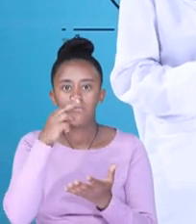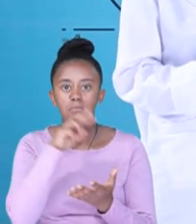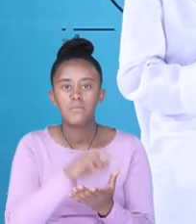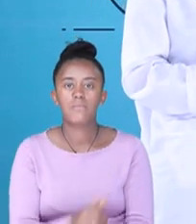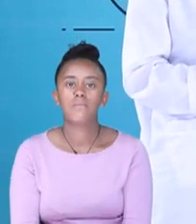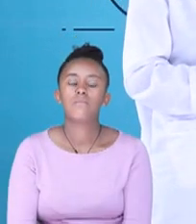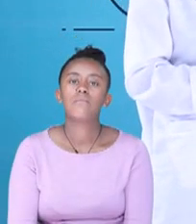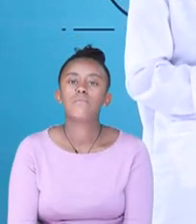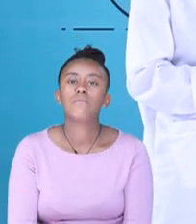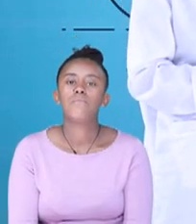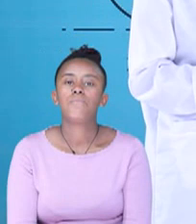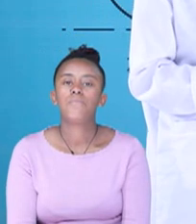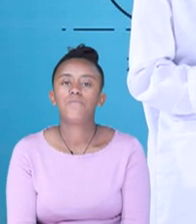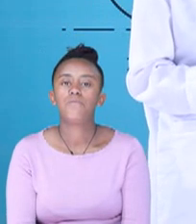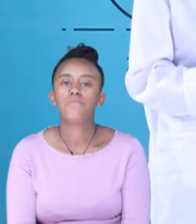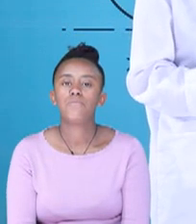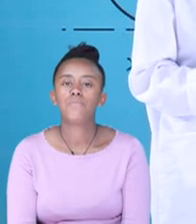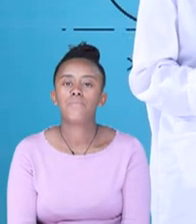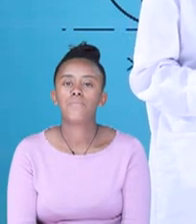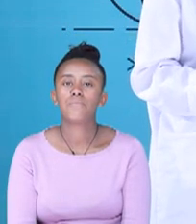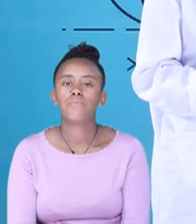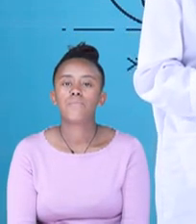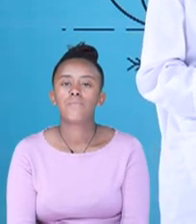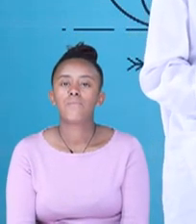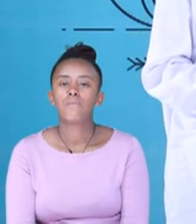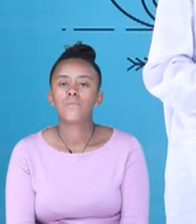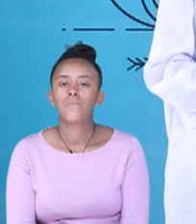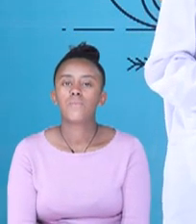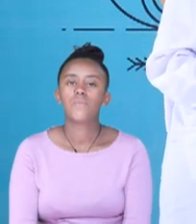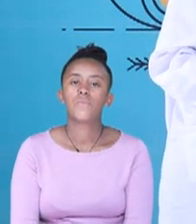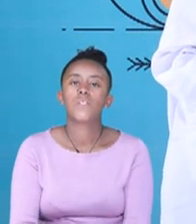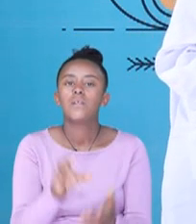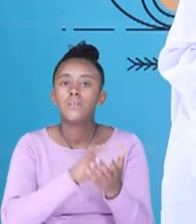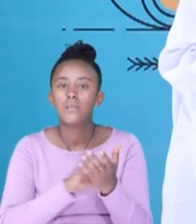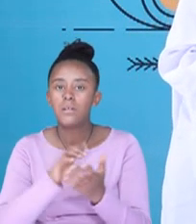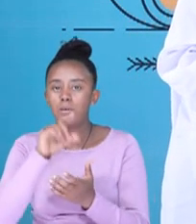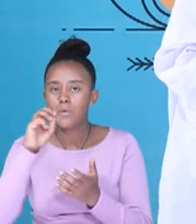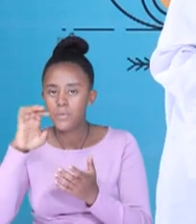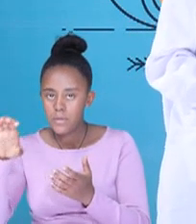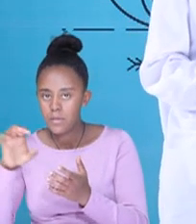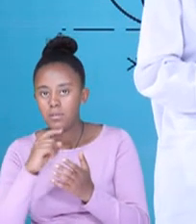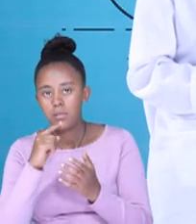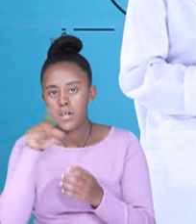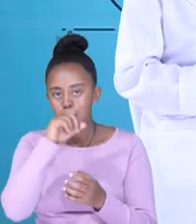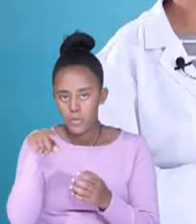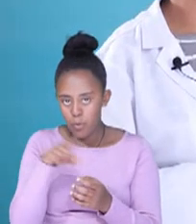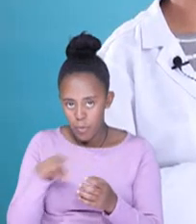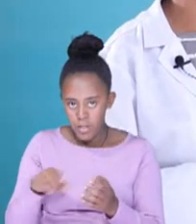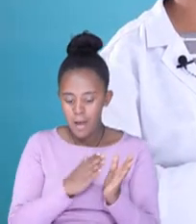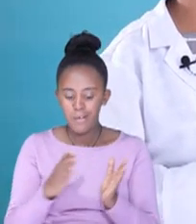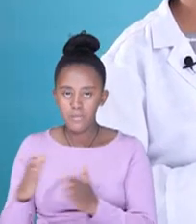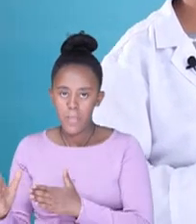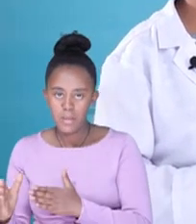means cellulose cell wall. The cellulose cell wall has such type of crisscrossed arrangement